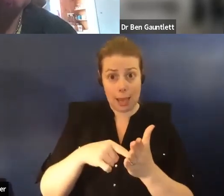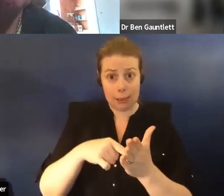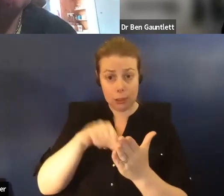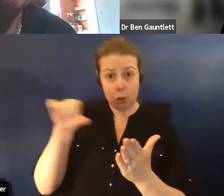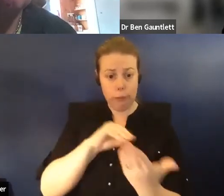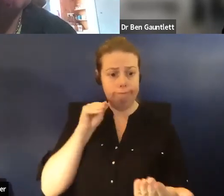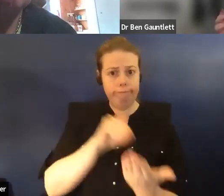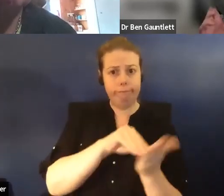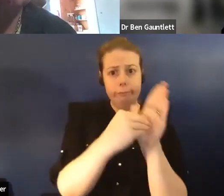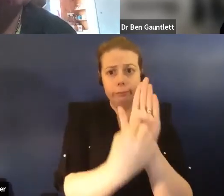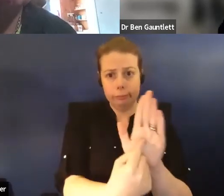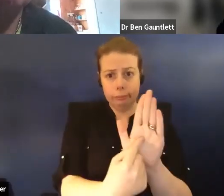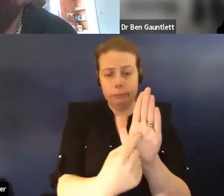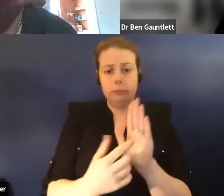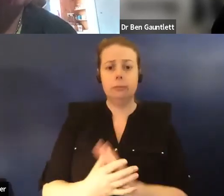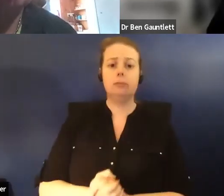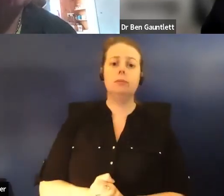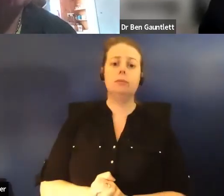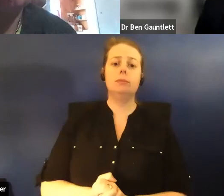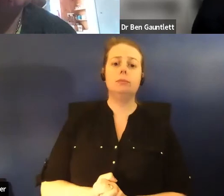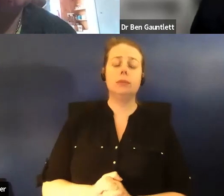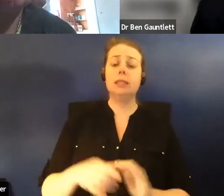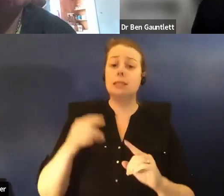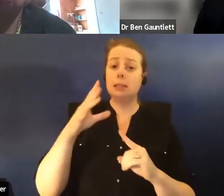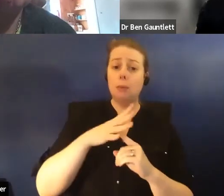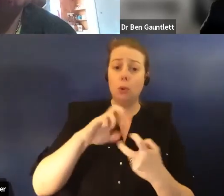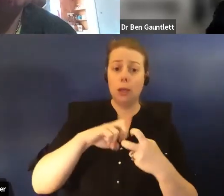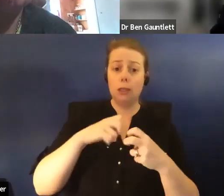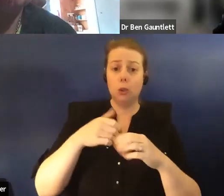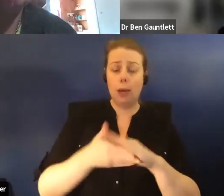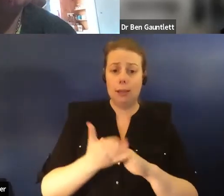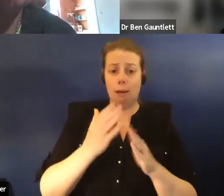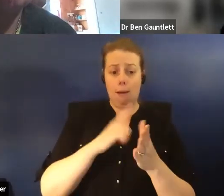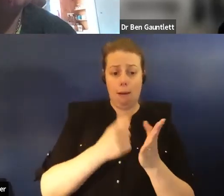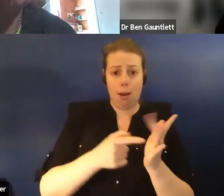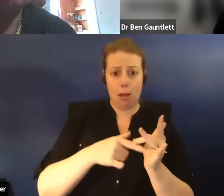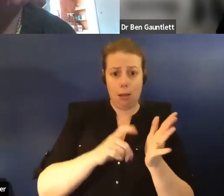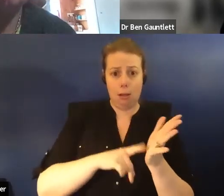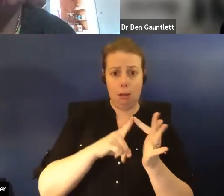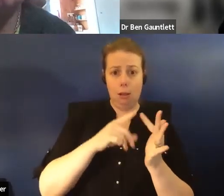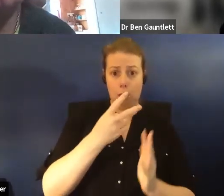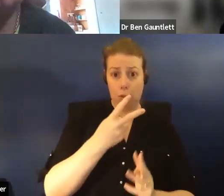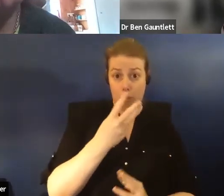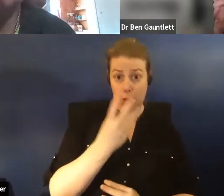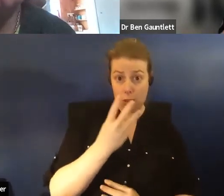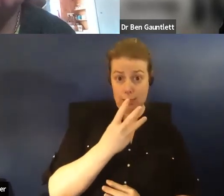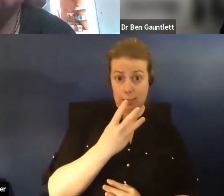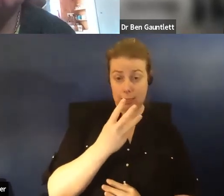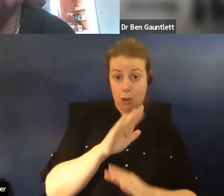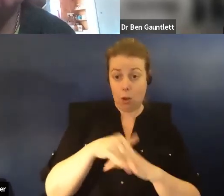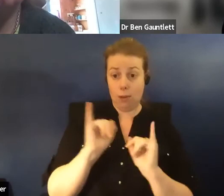This also deals with an important issue under Article 11 of the CRPD relating to disaster management and how we